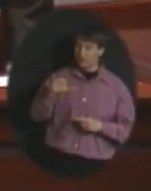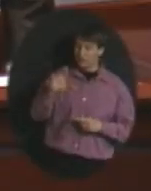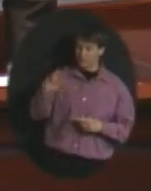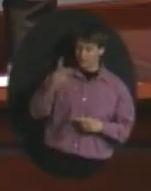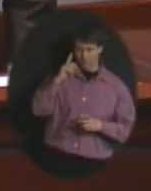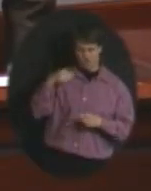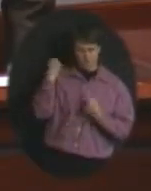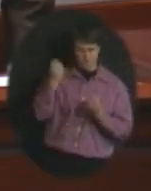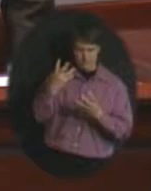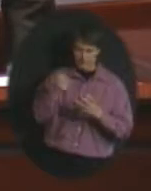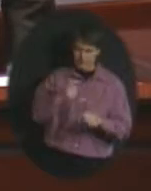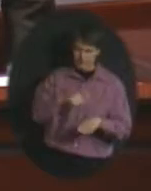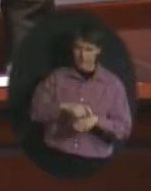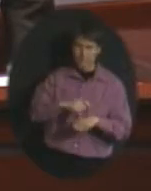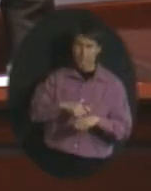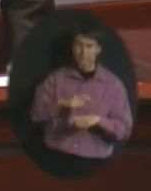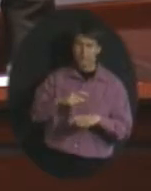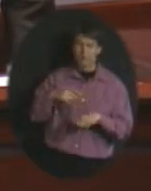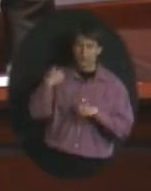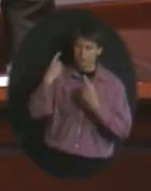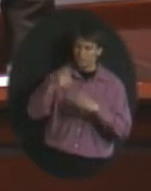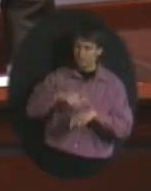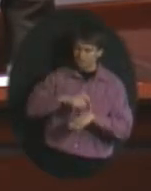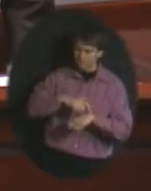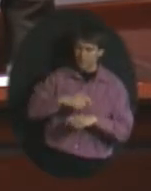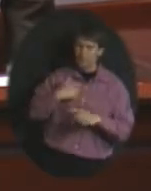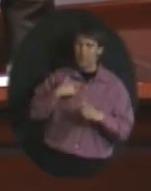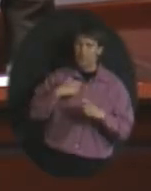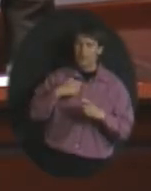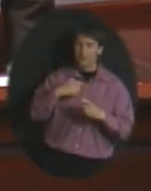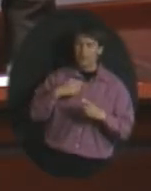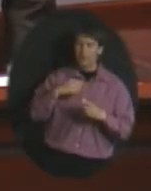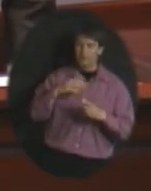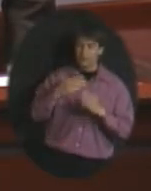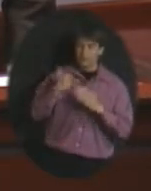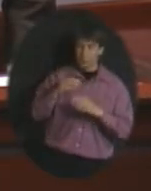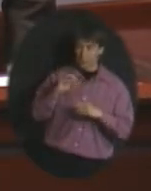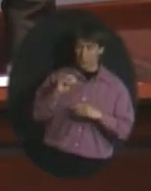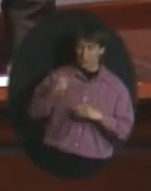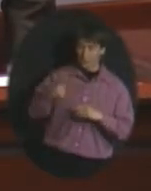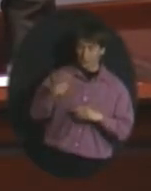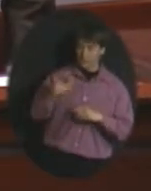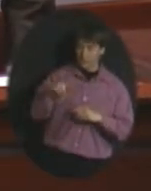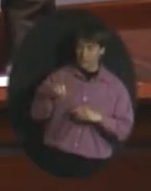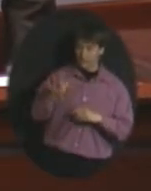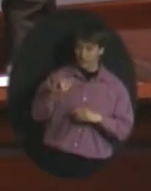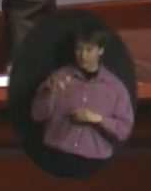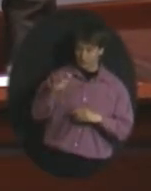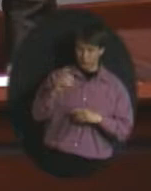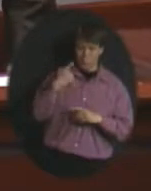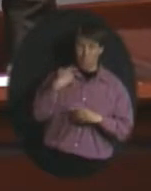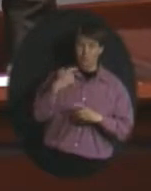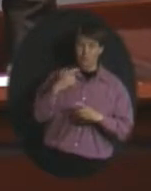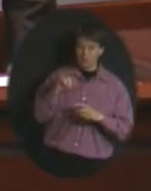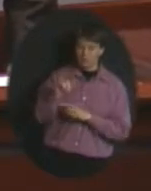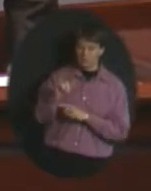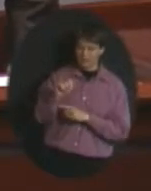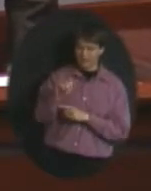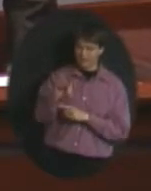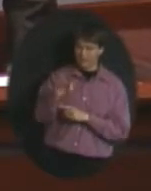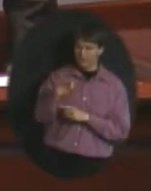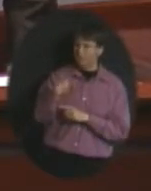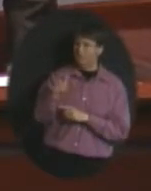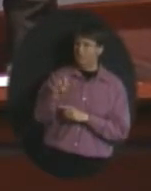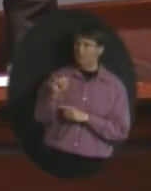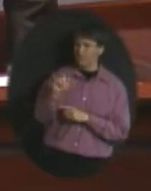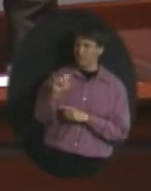And again, it was a task force that was ahead of the 07 bond issue that made the study that said we should build a new advanced technical